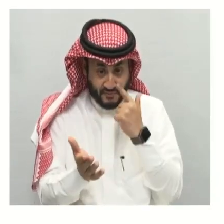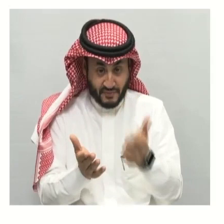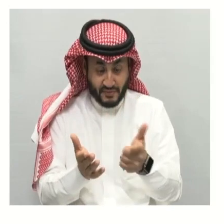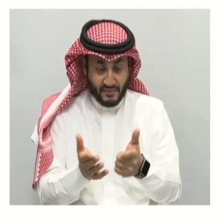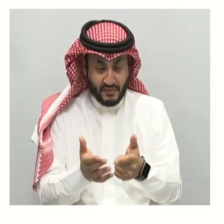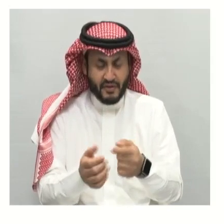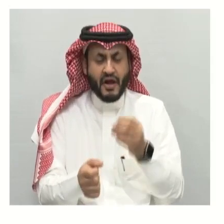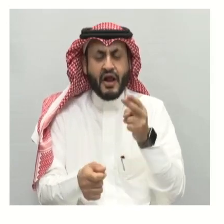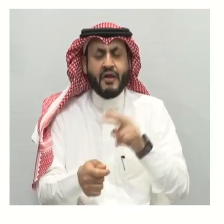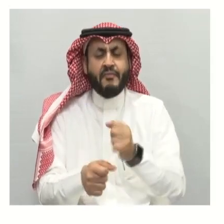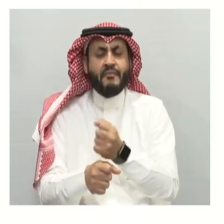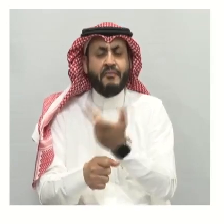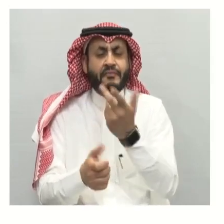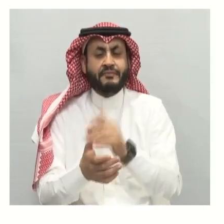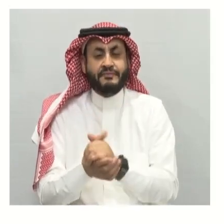What is she doing?